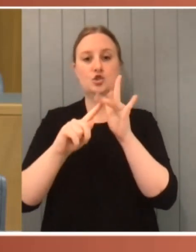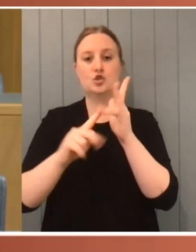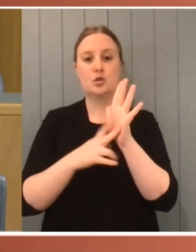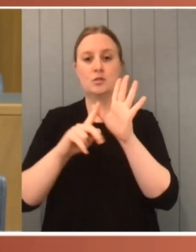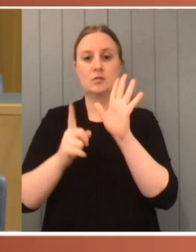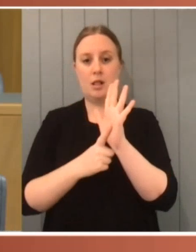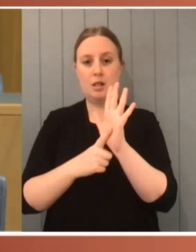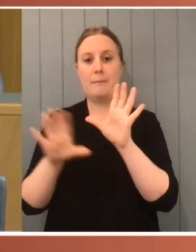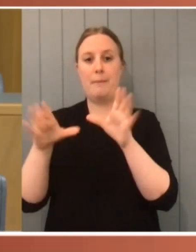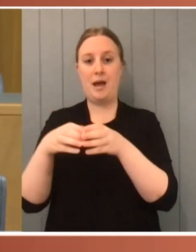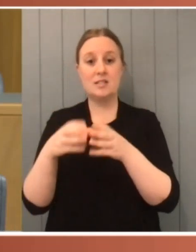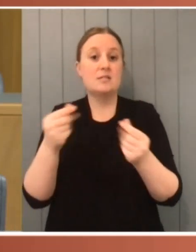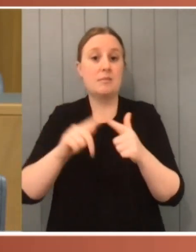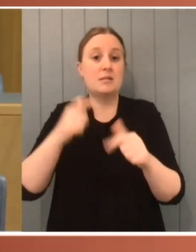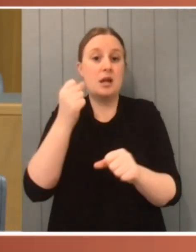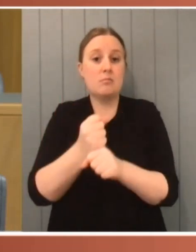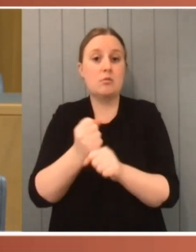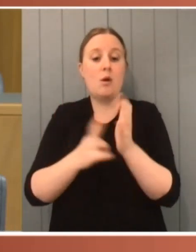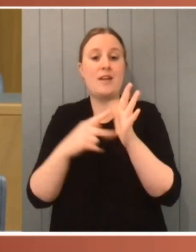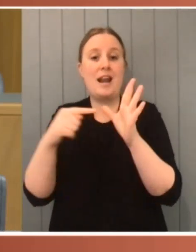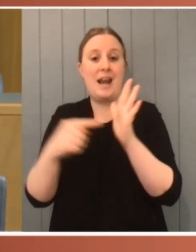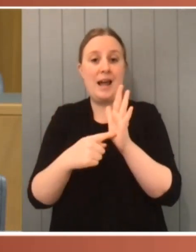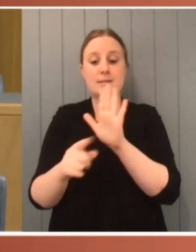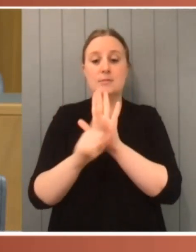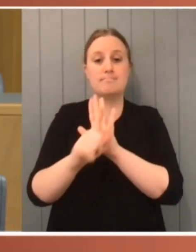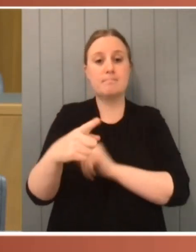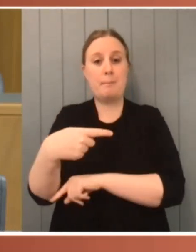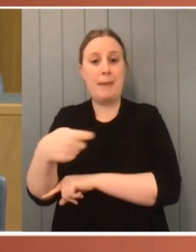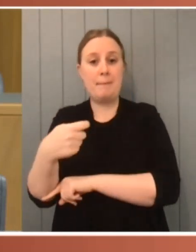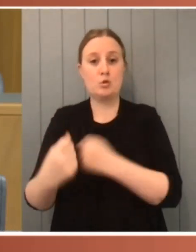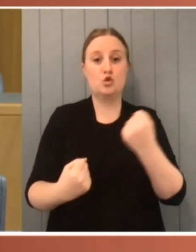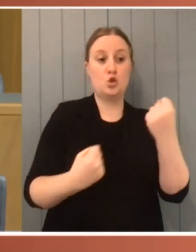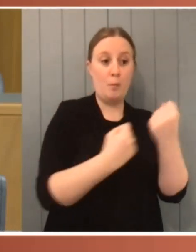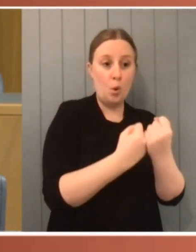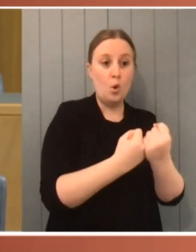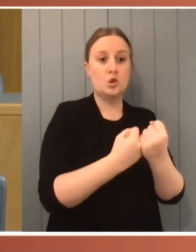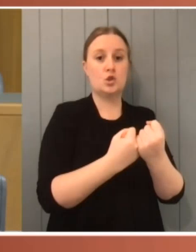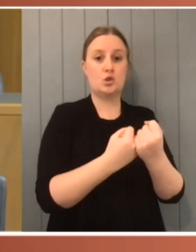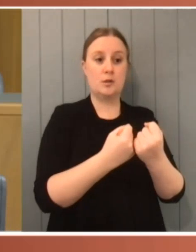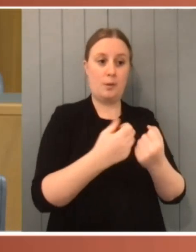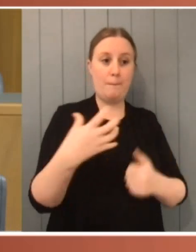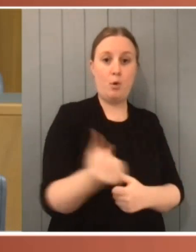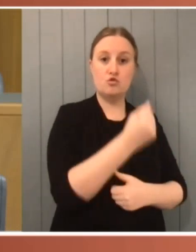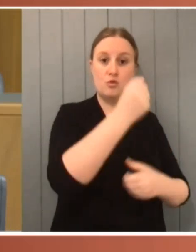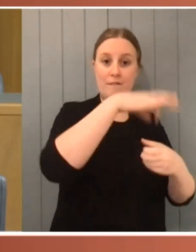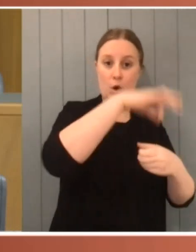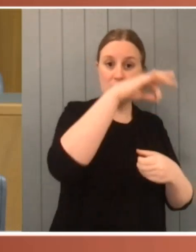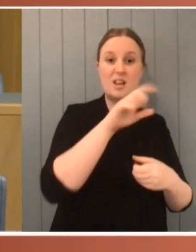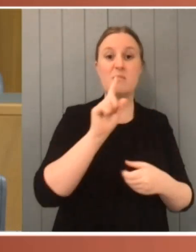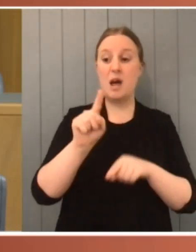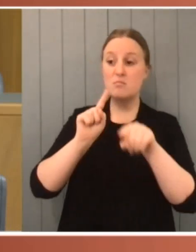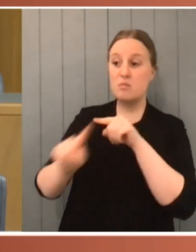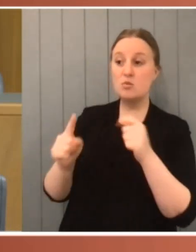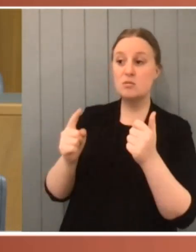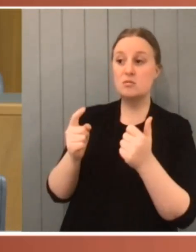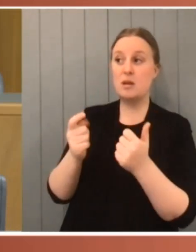national members supporting the campaign against compulsory voting, in the main that position enjoyed little sympathy